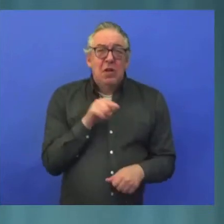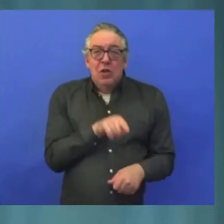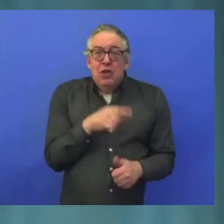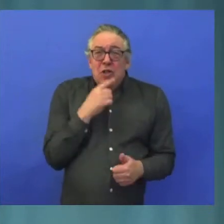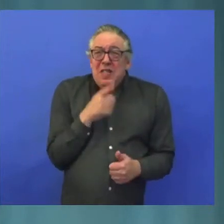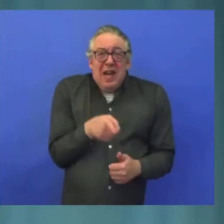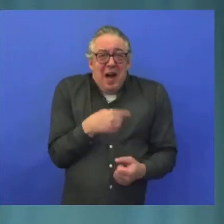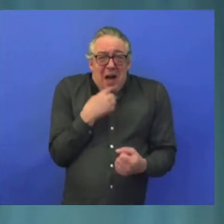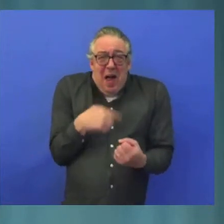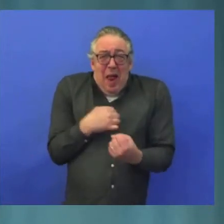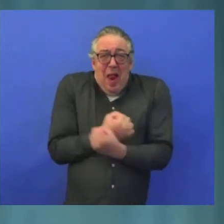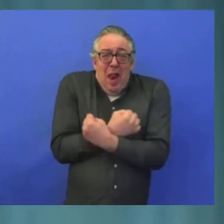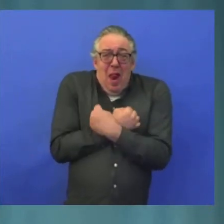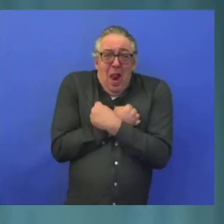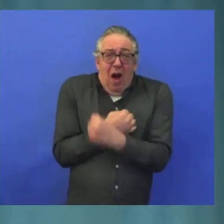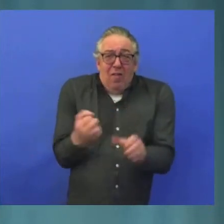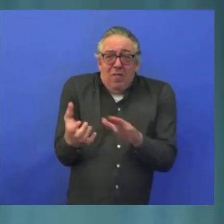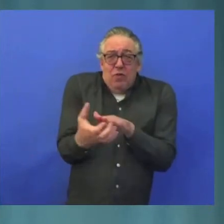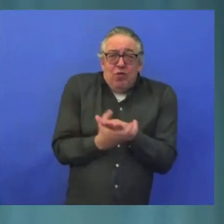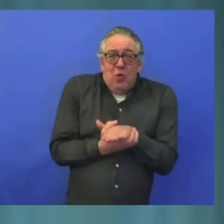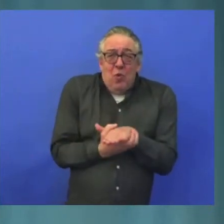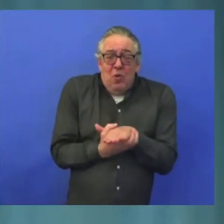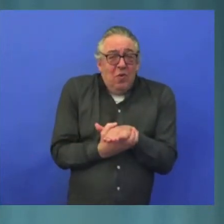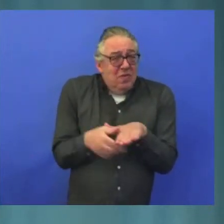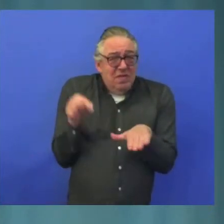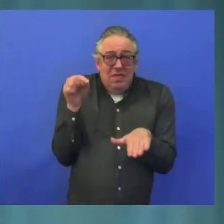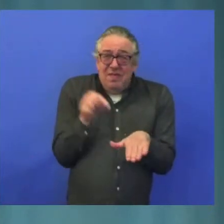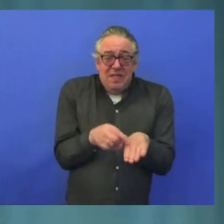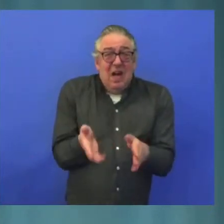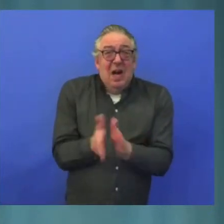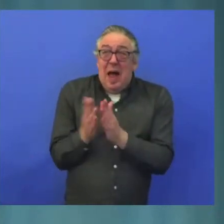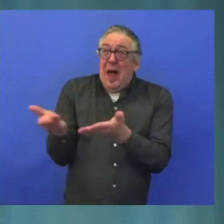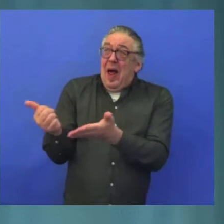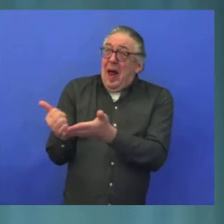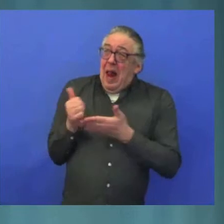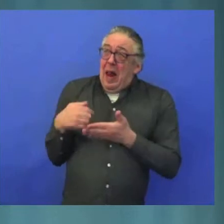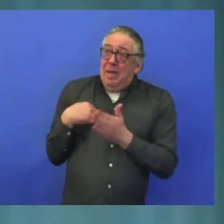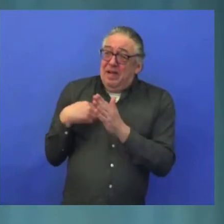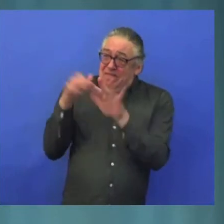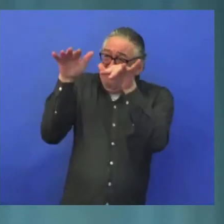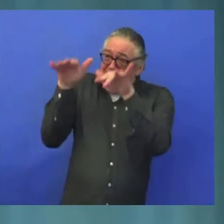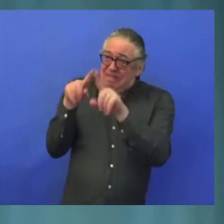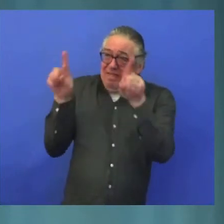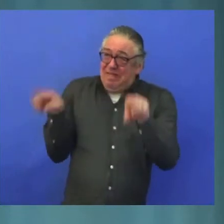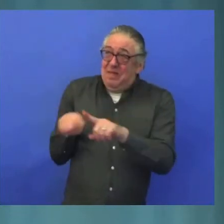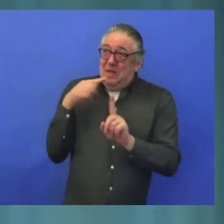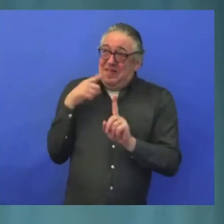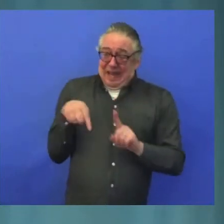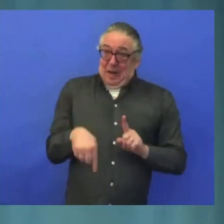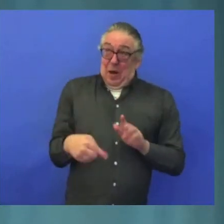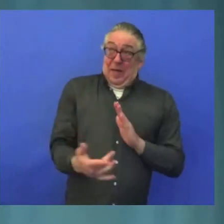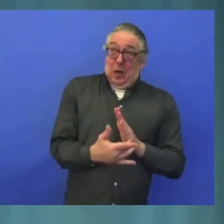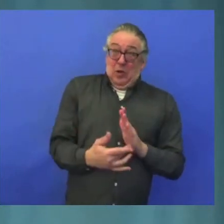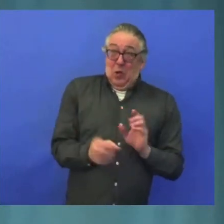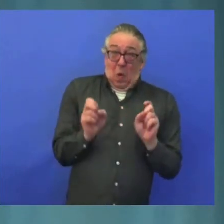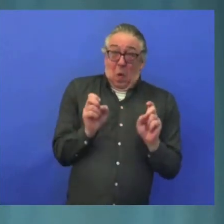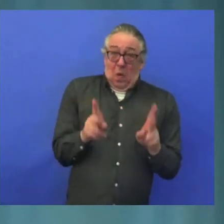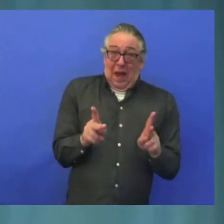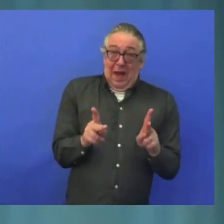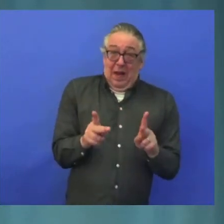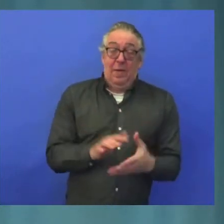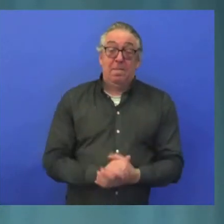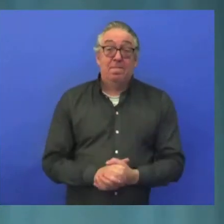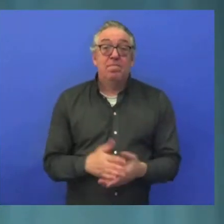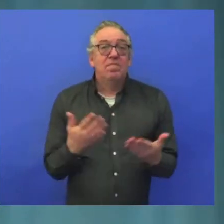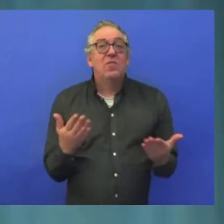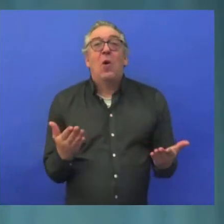this is what is motivating us to do this, to enable the people out there